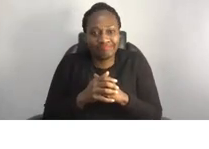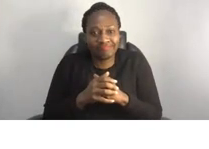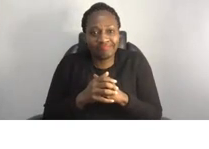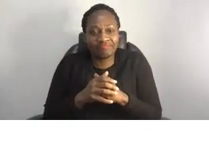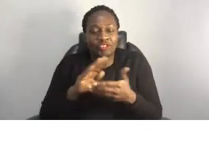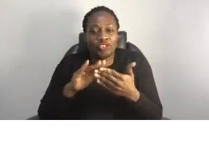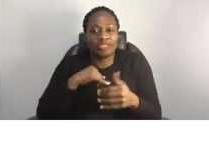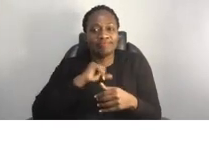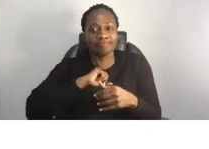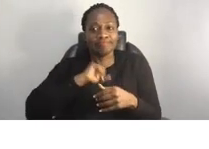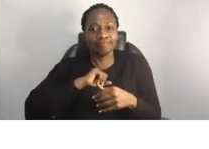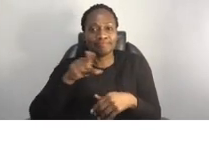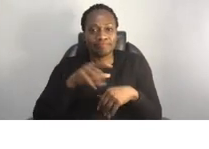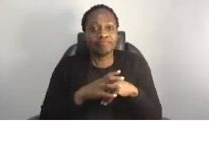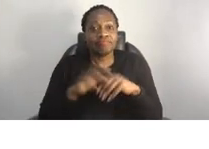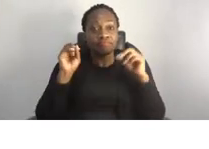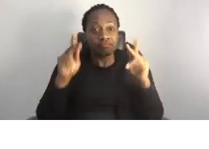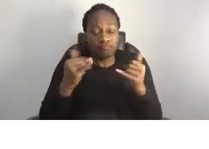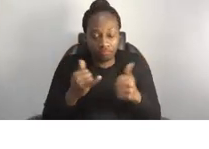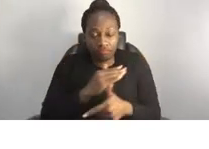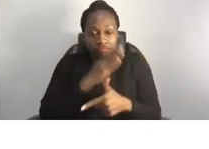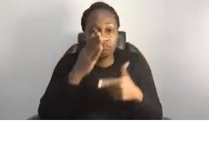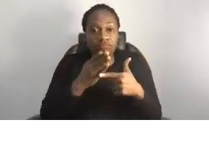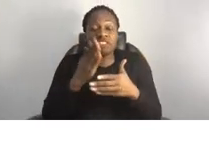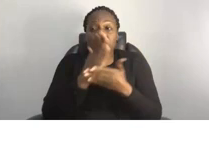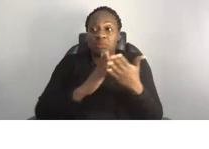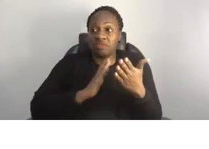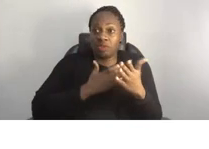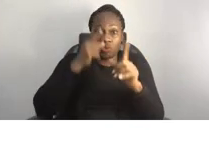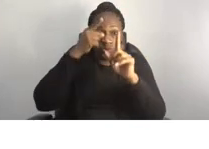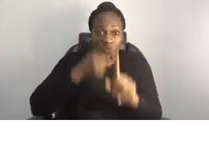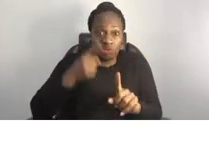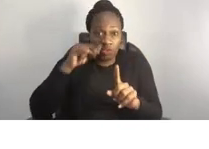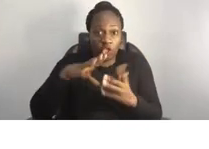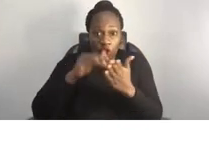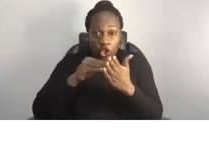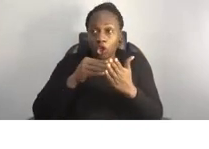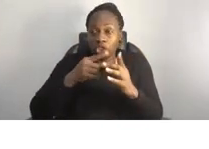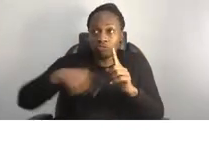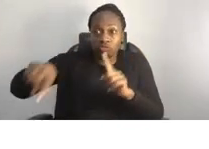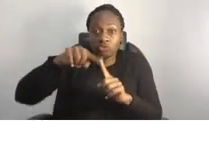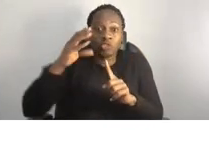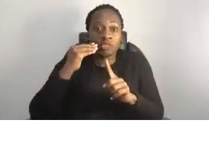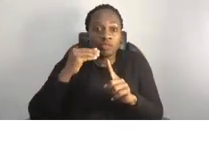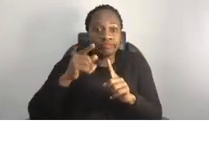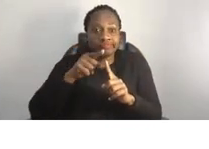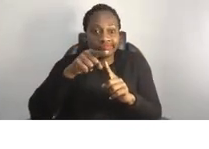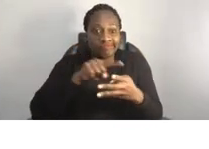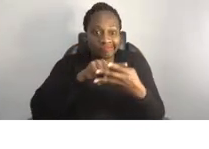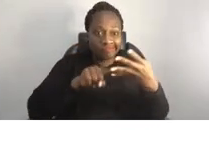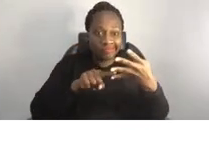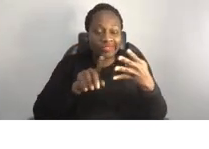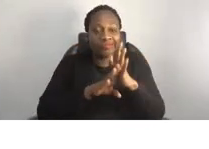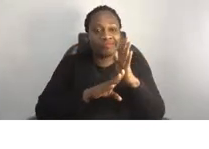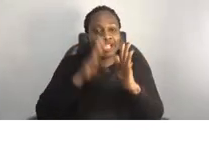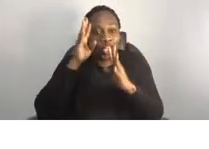Pardon me. So some of our goals for the learning circle experience were to create the curriculum for the learning